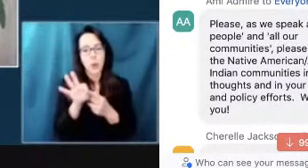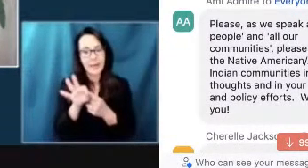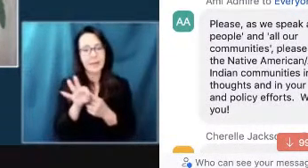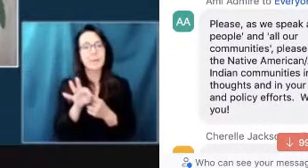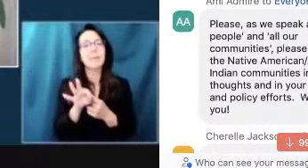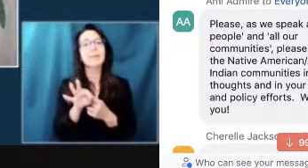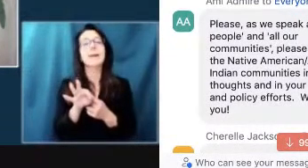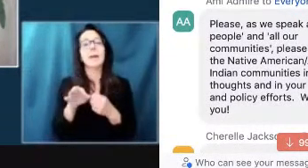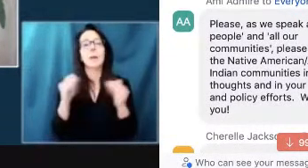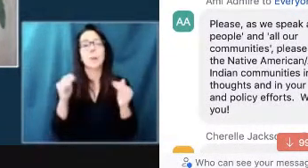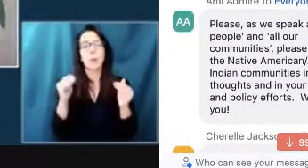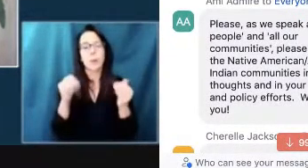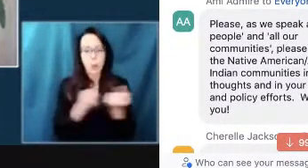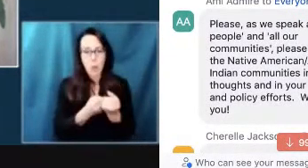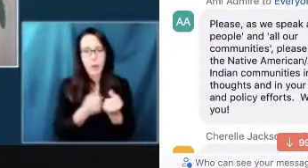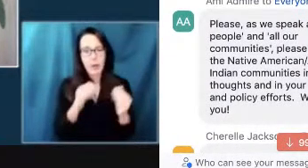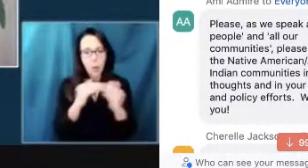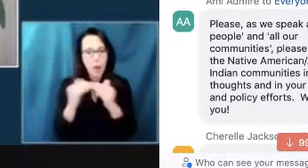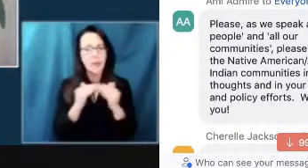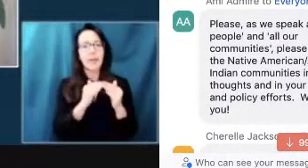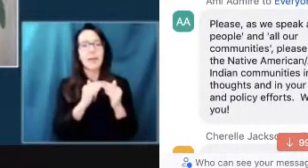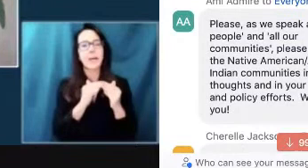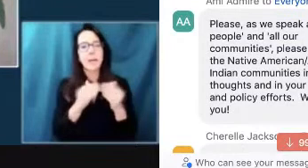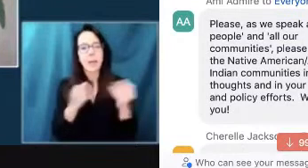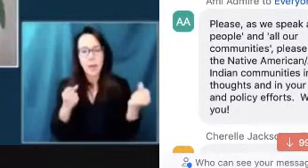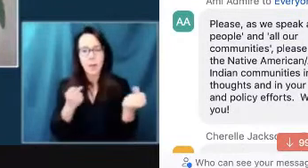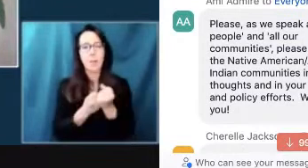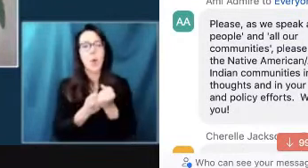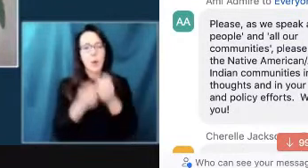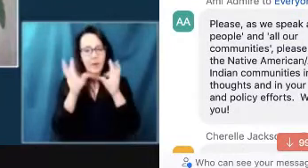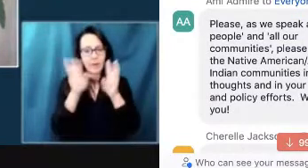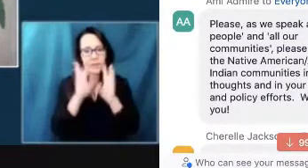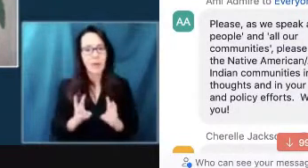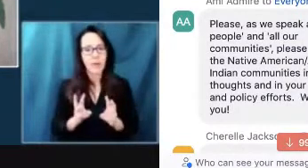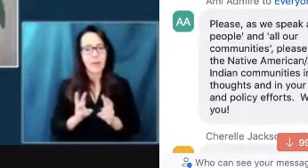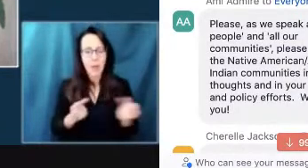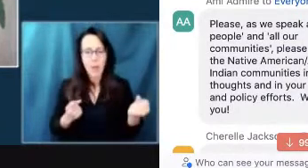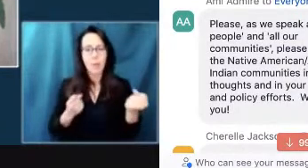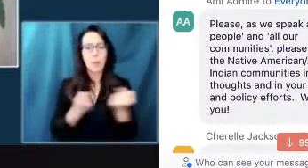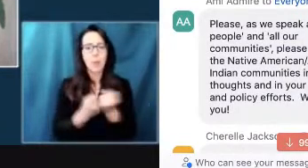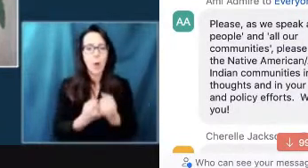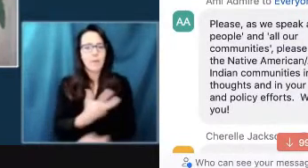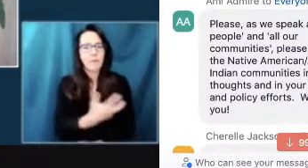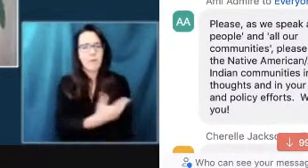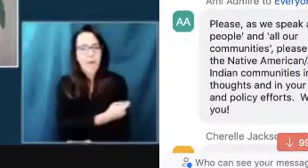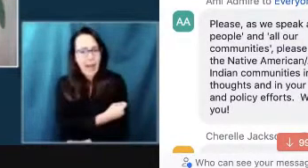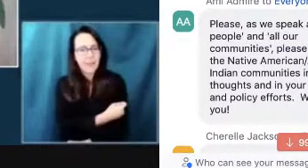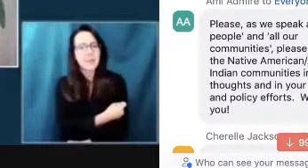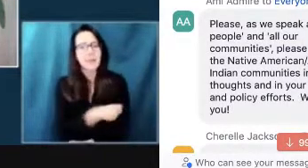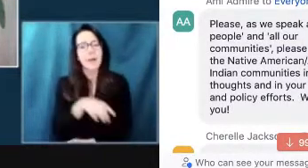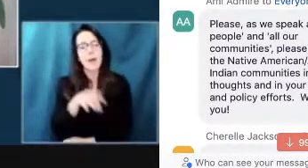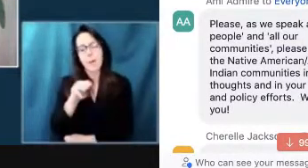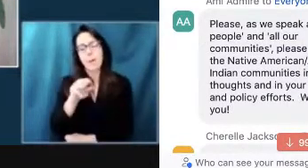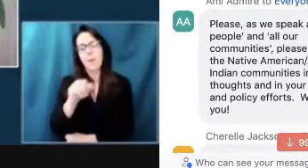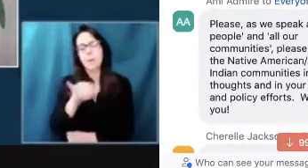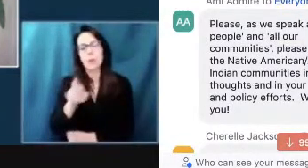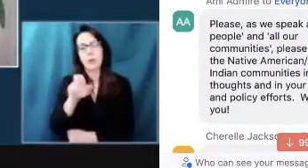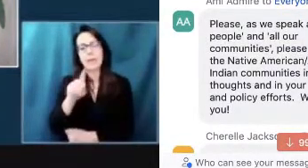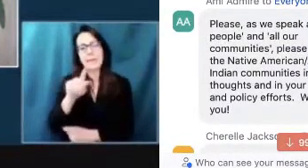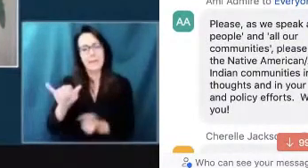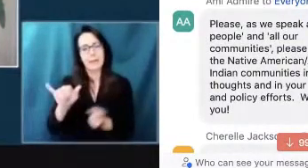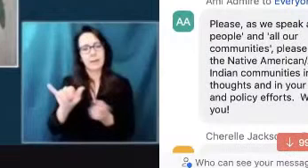majority, the pro-environment majority, and we are the pro-vax majority. And that's why I'm proud to